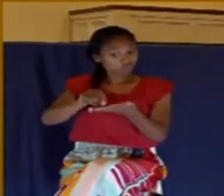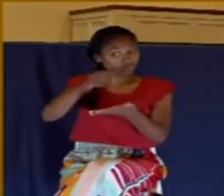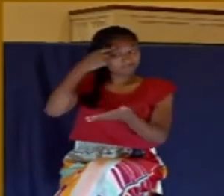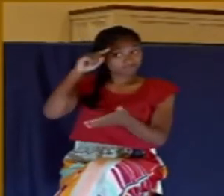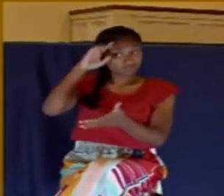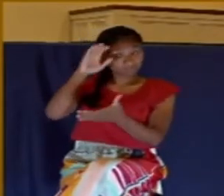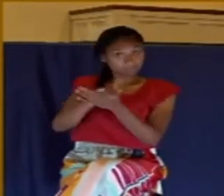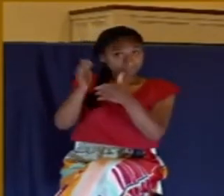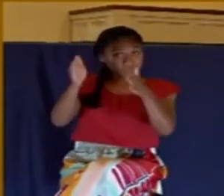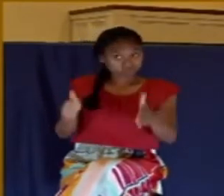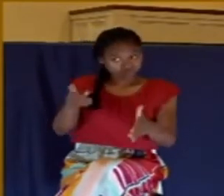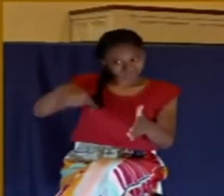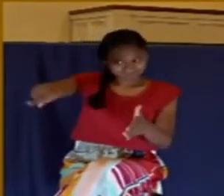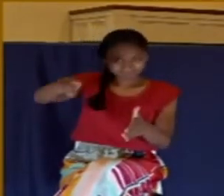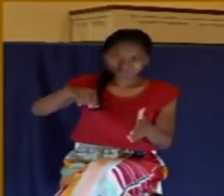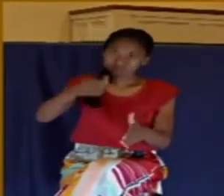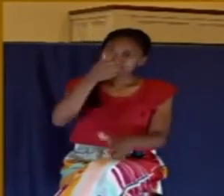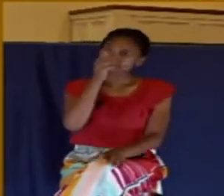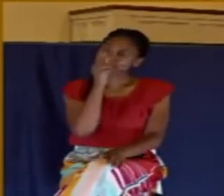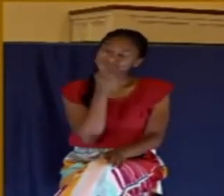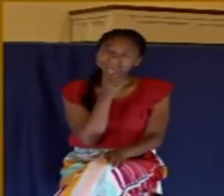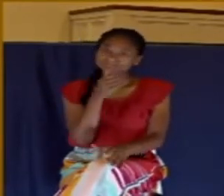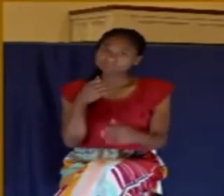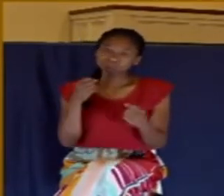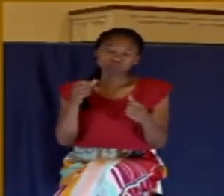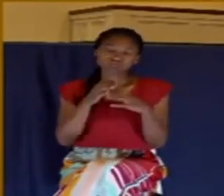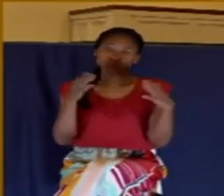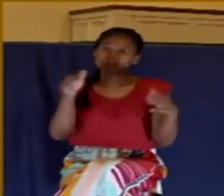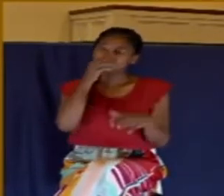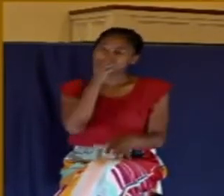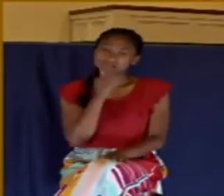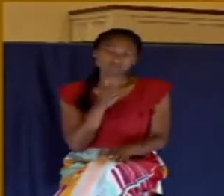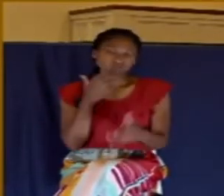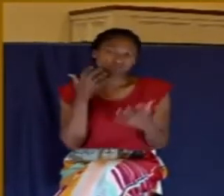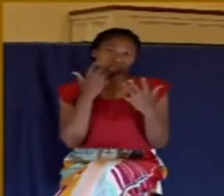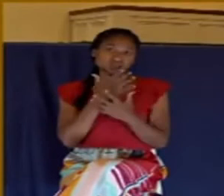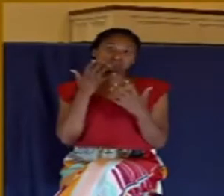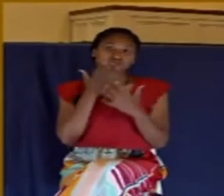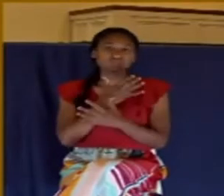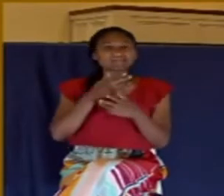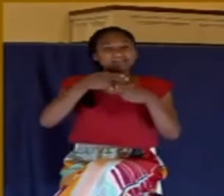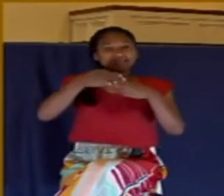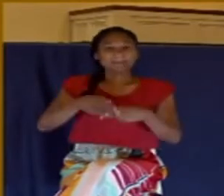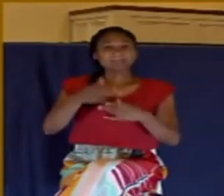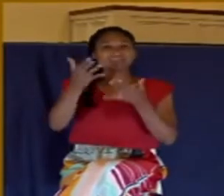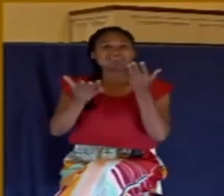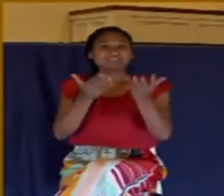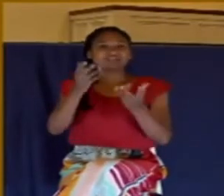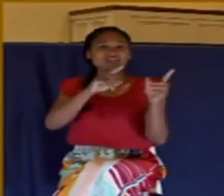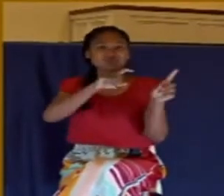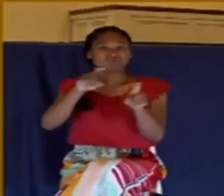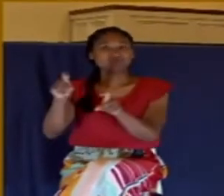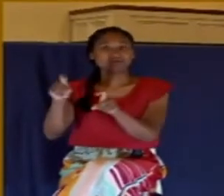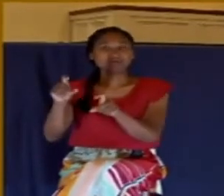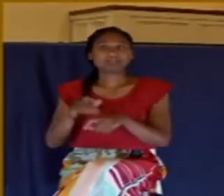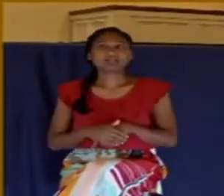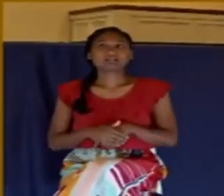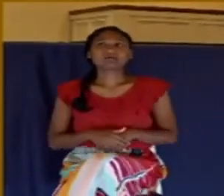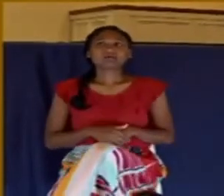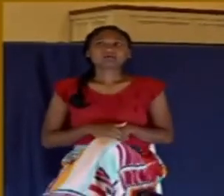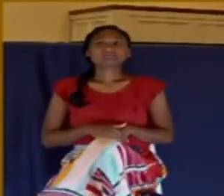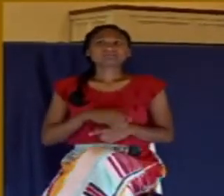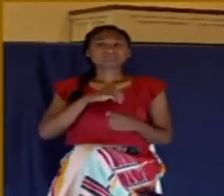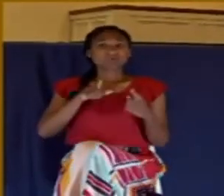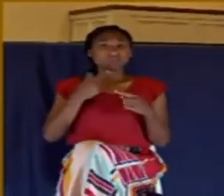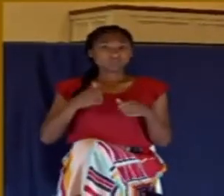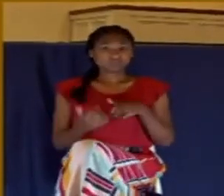of tremendous suffering. They've gone through what he calls a fiery trial. Now, when we go